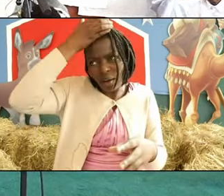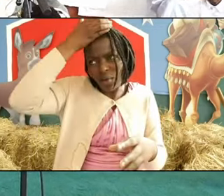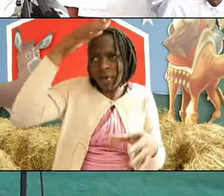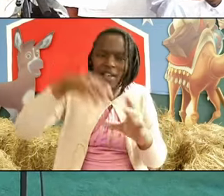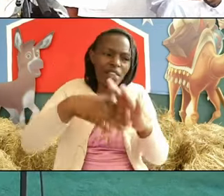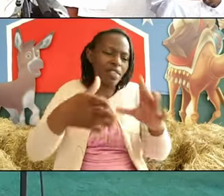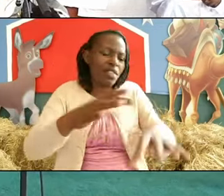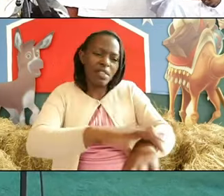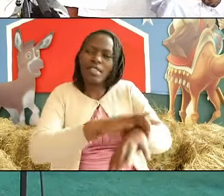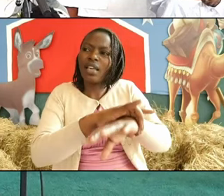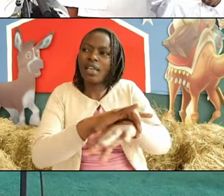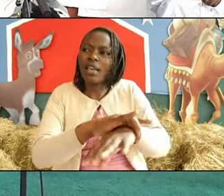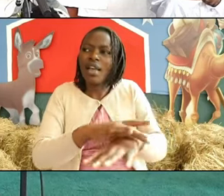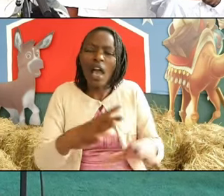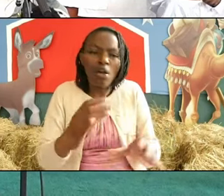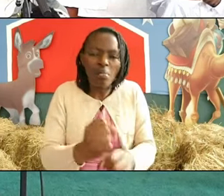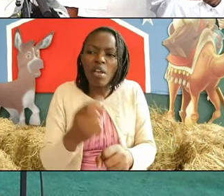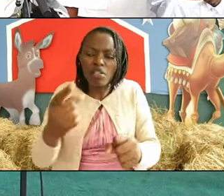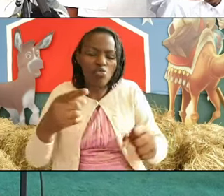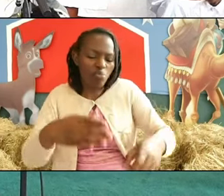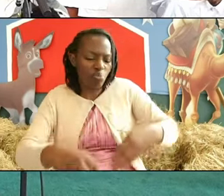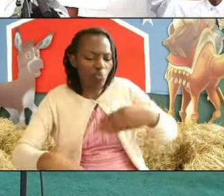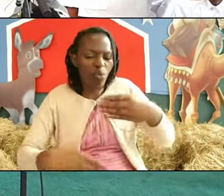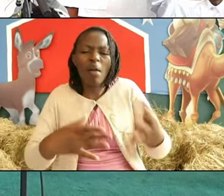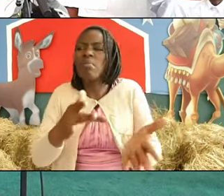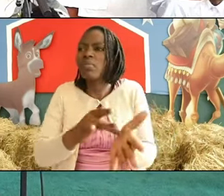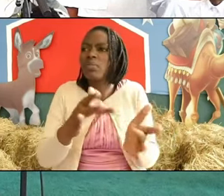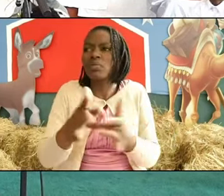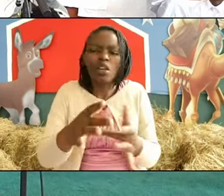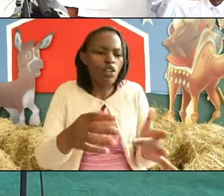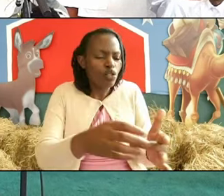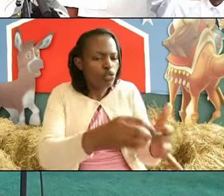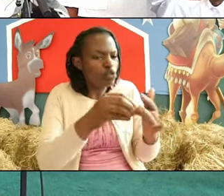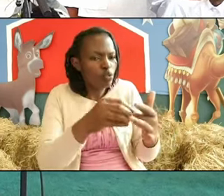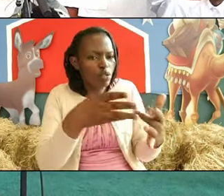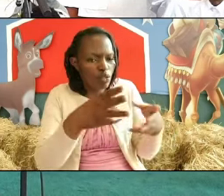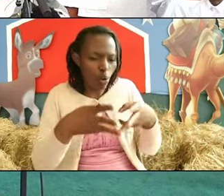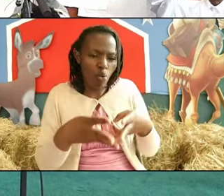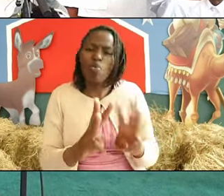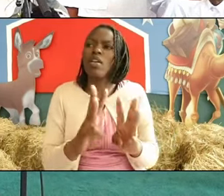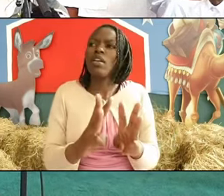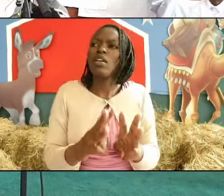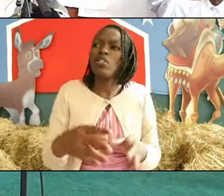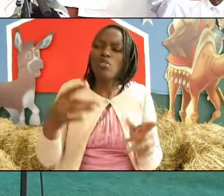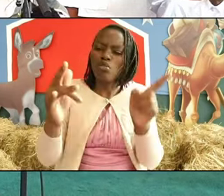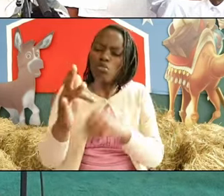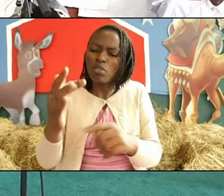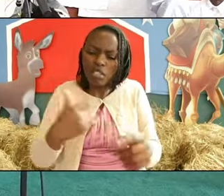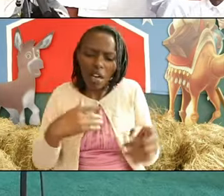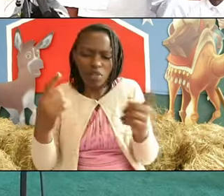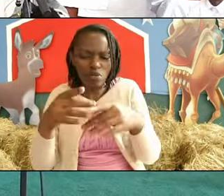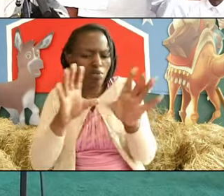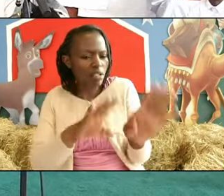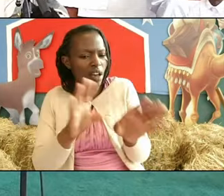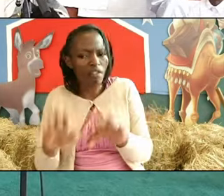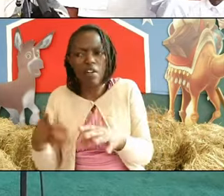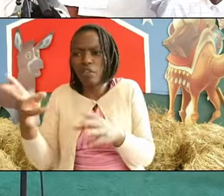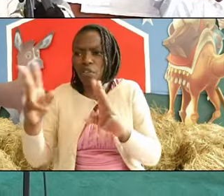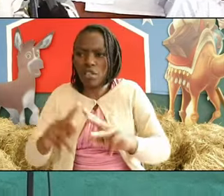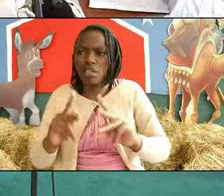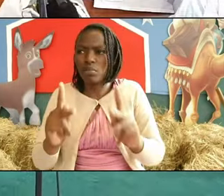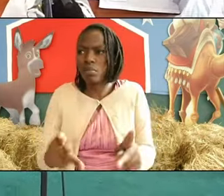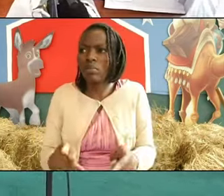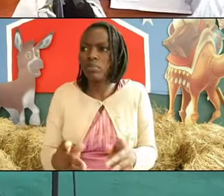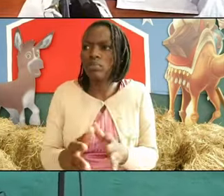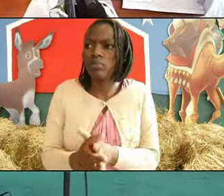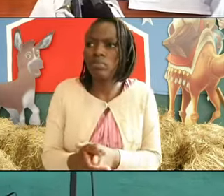in blood, Jesus. Choose your way. You don't have to suffer.